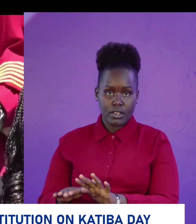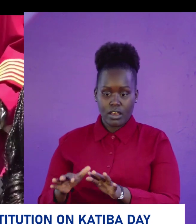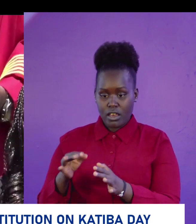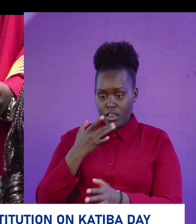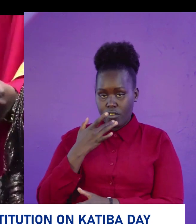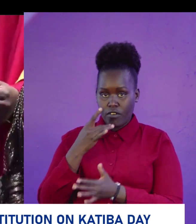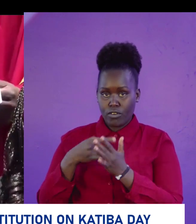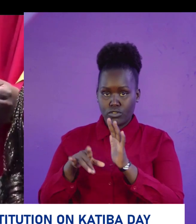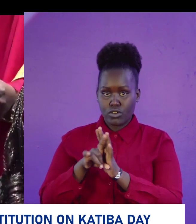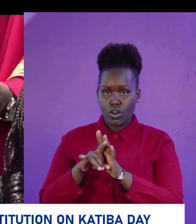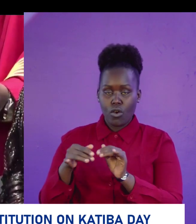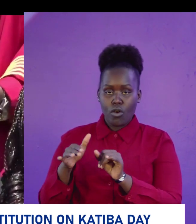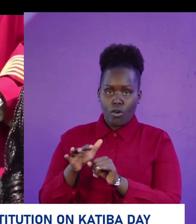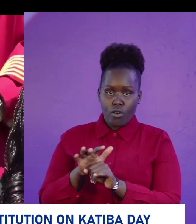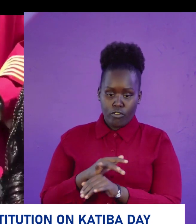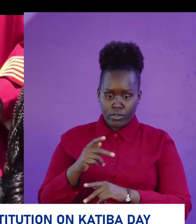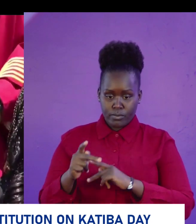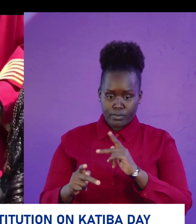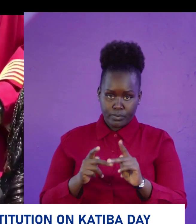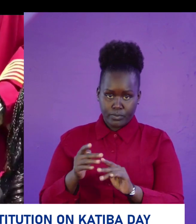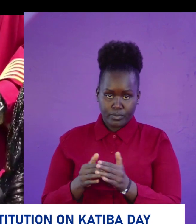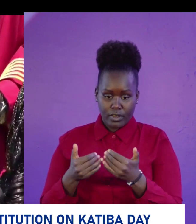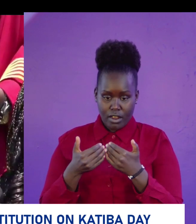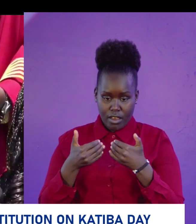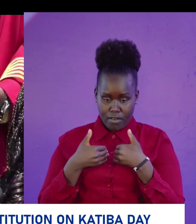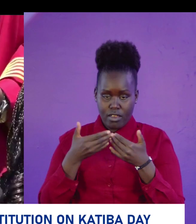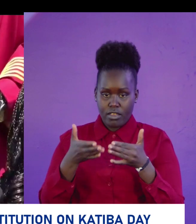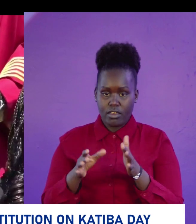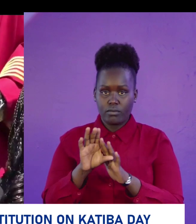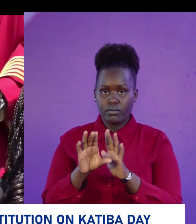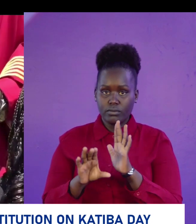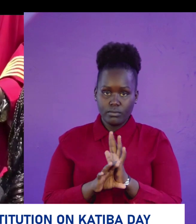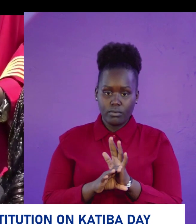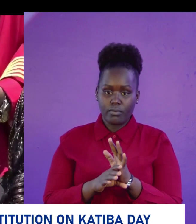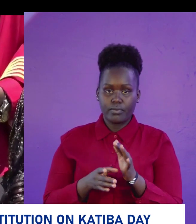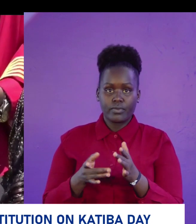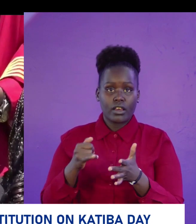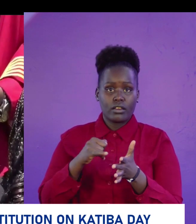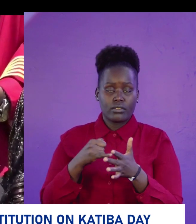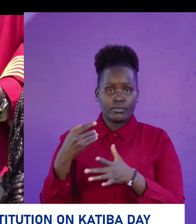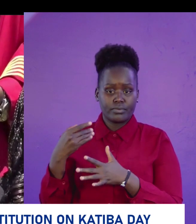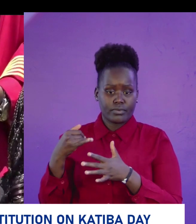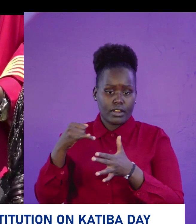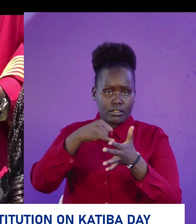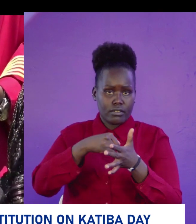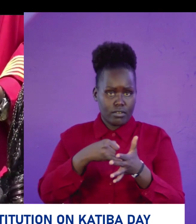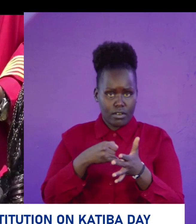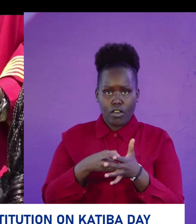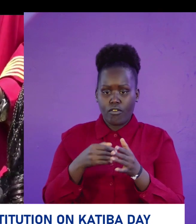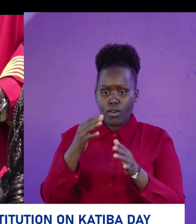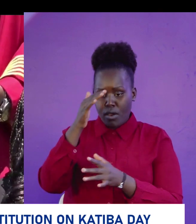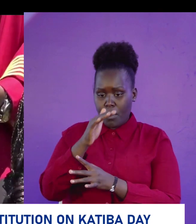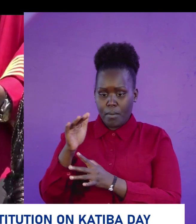of lawful processes anchored in the Constitution. Interference with Parliament and the judiciary must